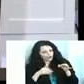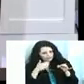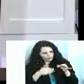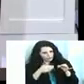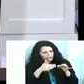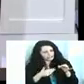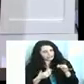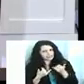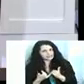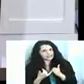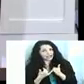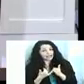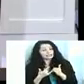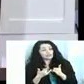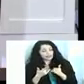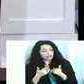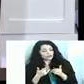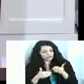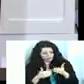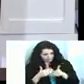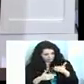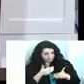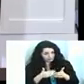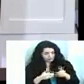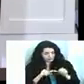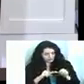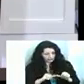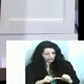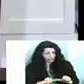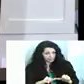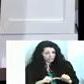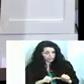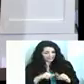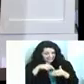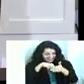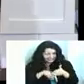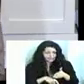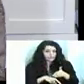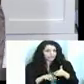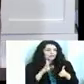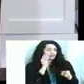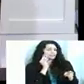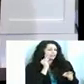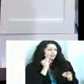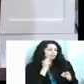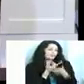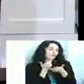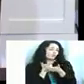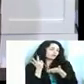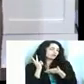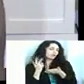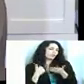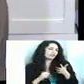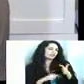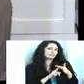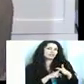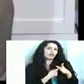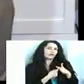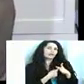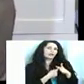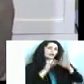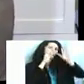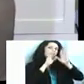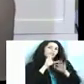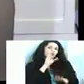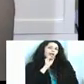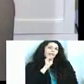order that we can then grow and deepen our faith experience. And so just a couple of weeks ago, we began with this wonderful compass that's on the back